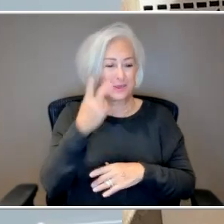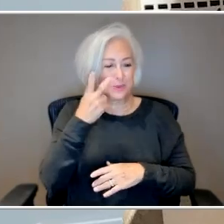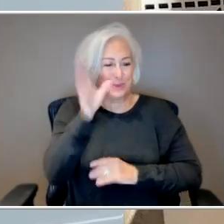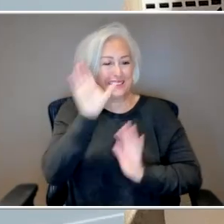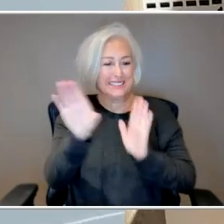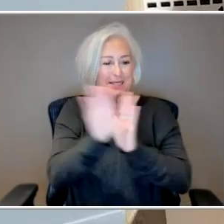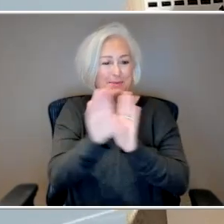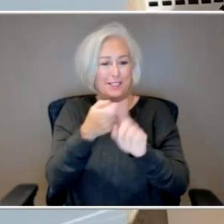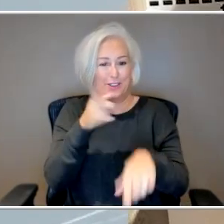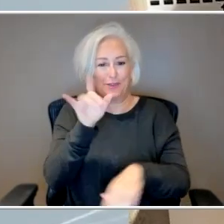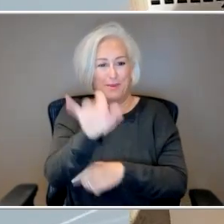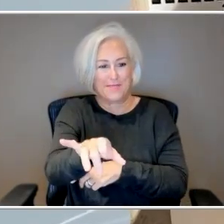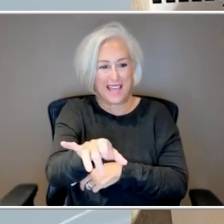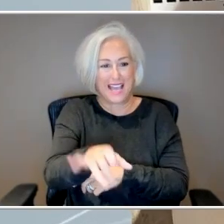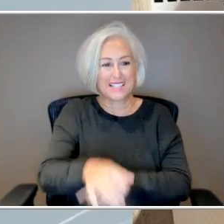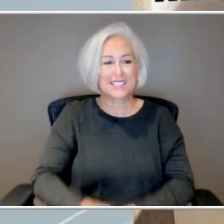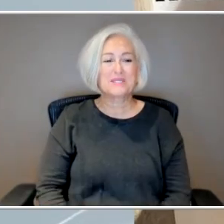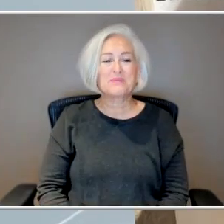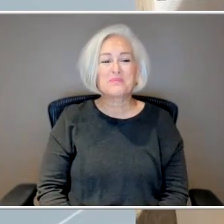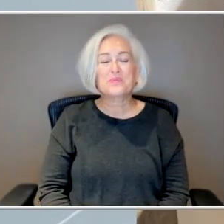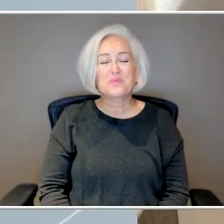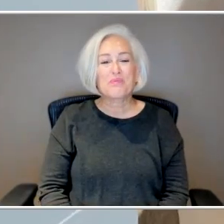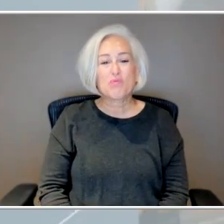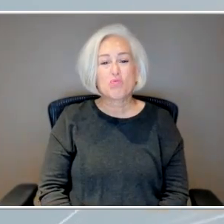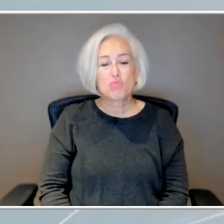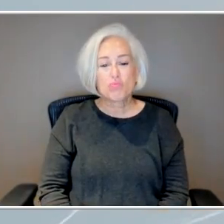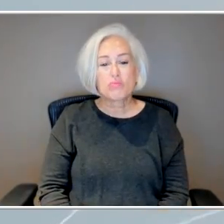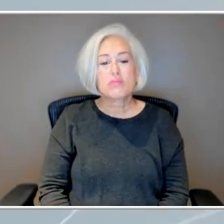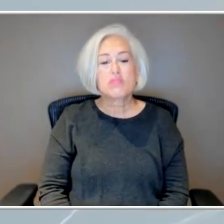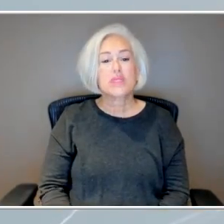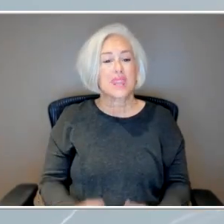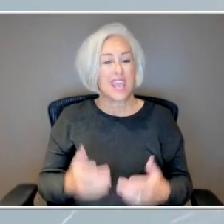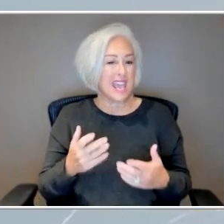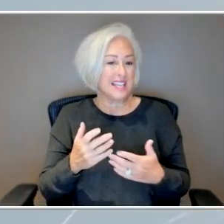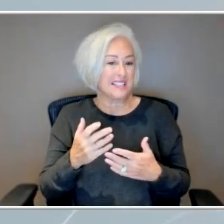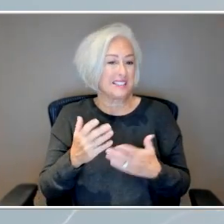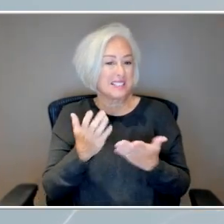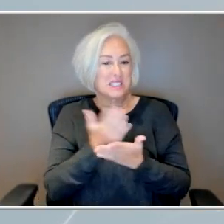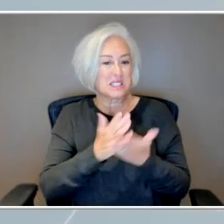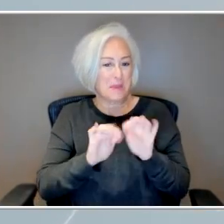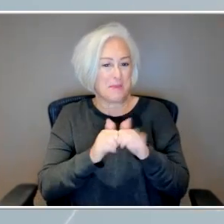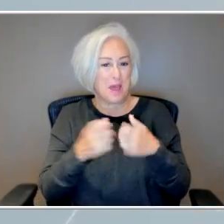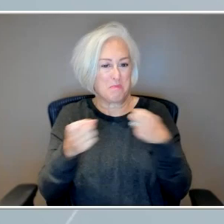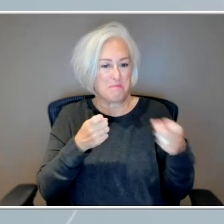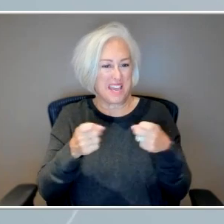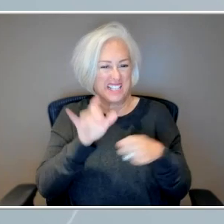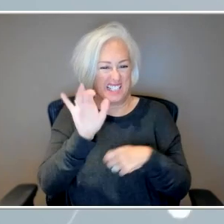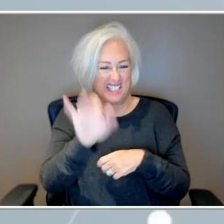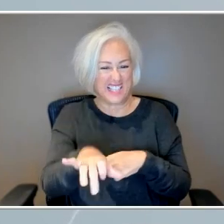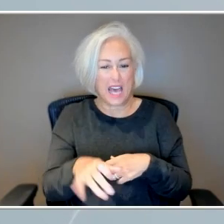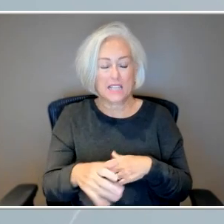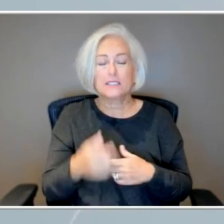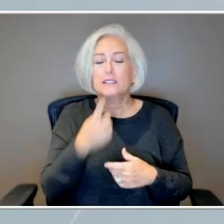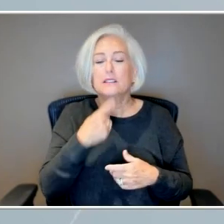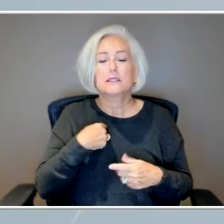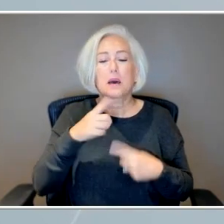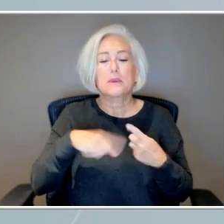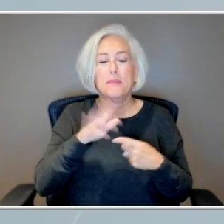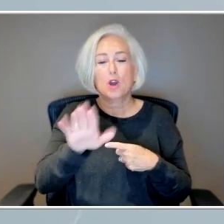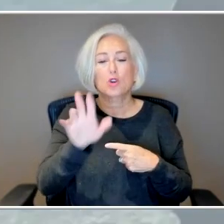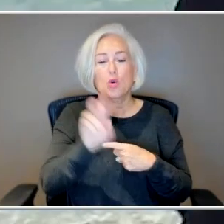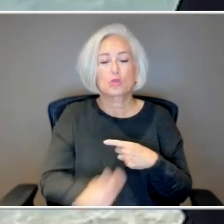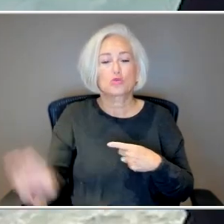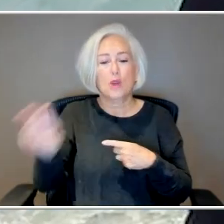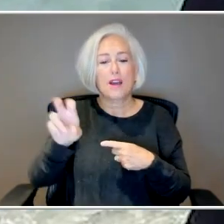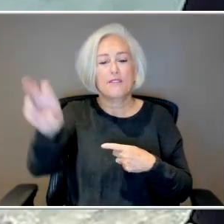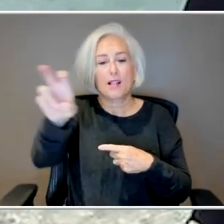life and somewhat manage all of this. Tell us a little bit about your trip, though. Well, my daughter